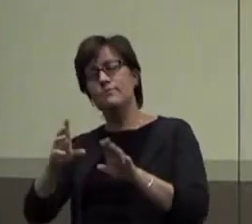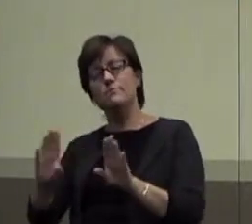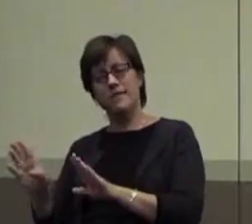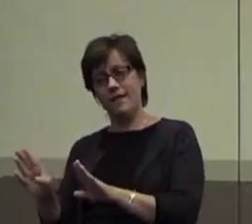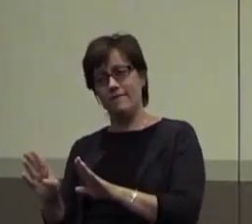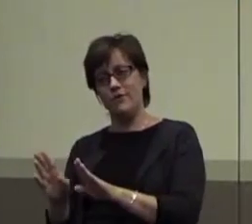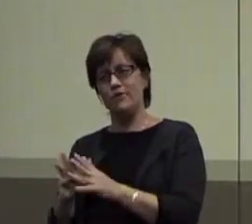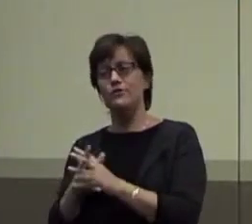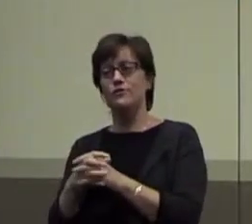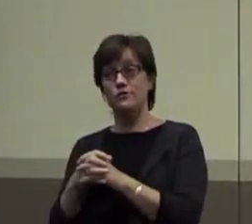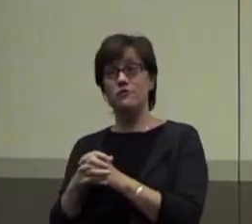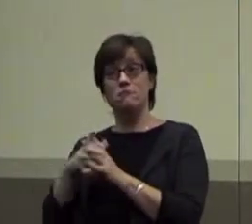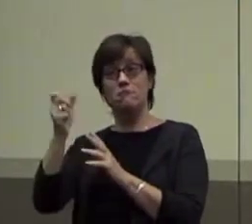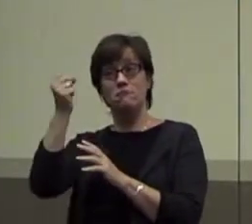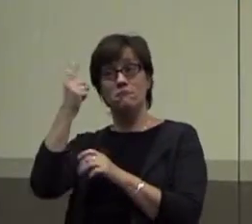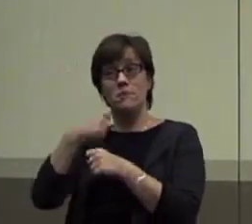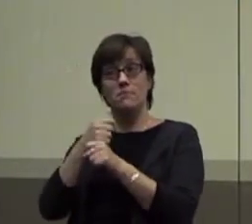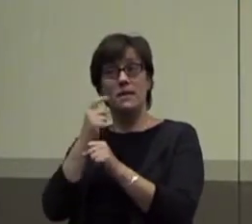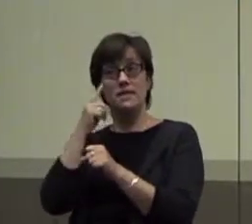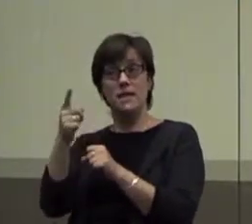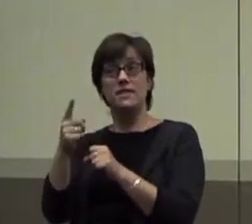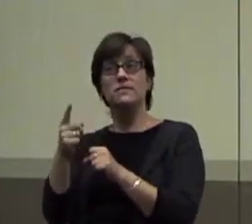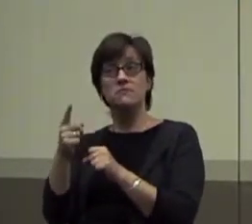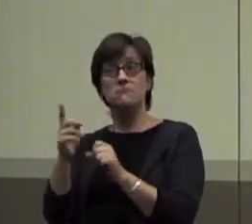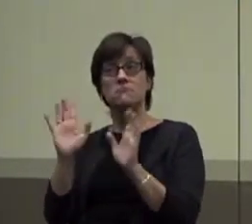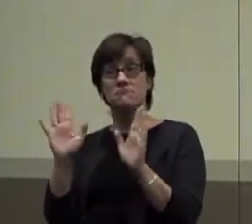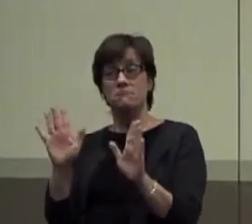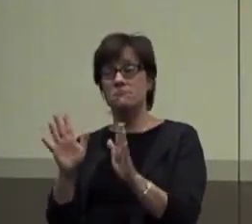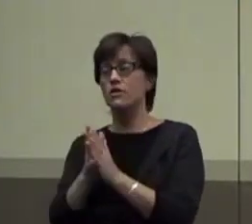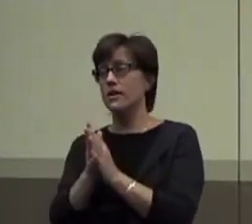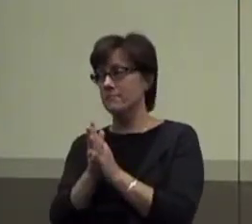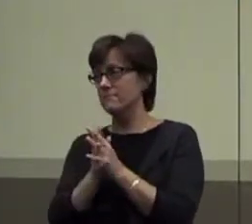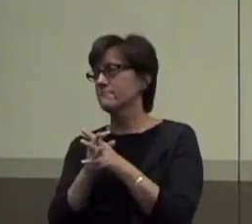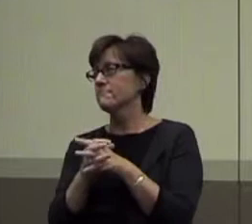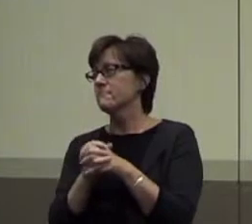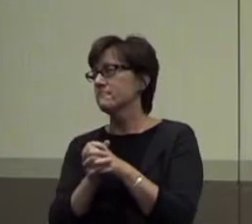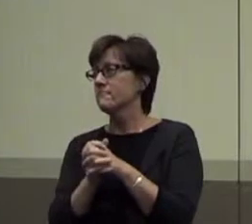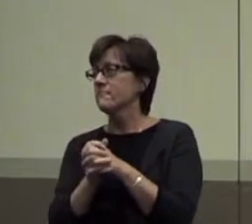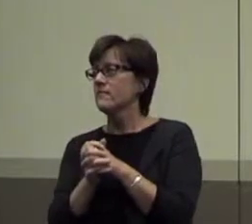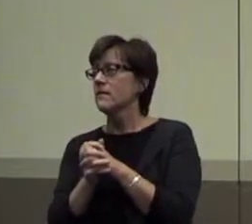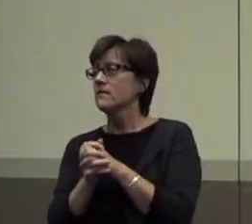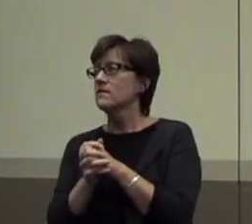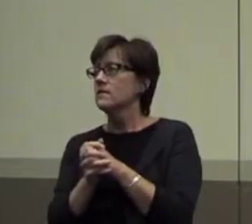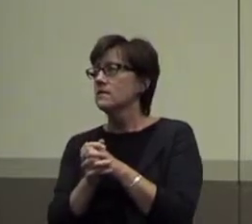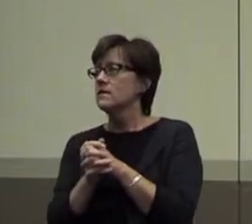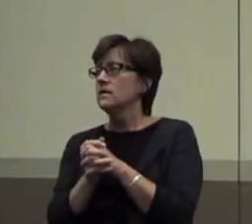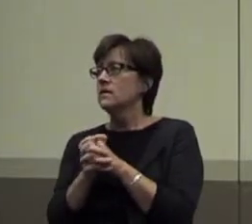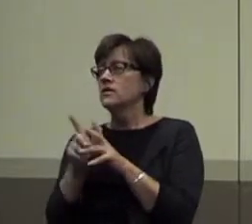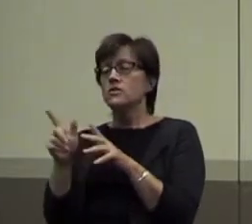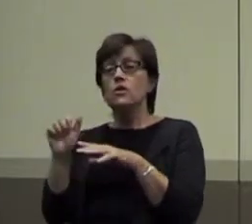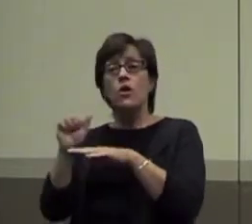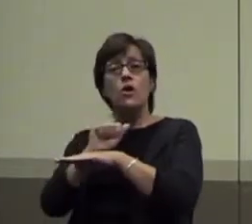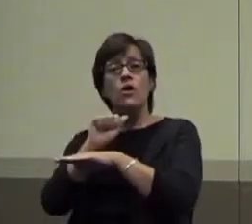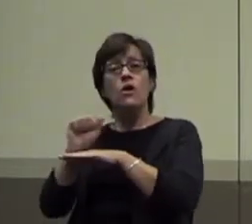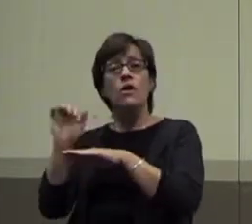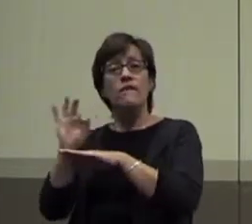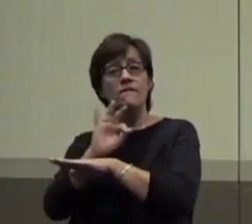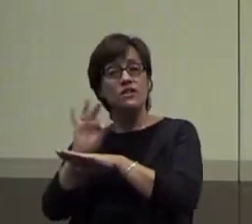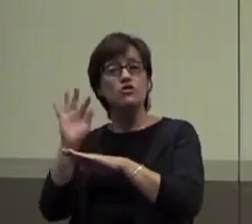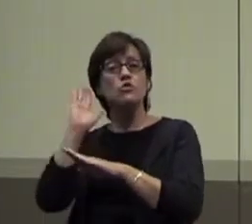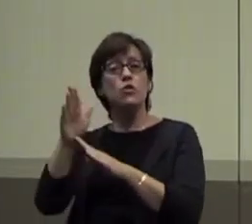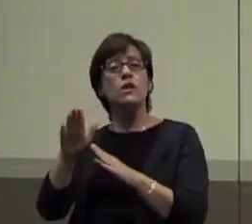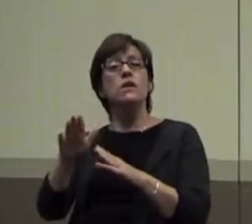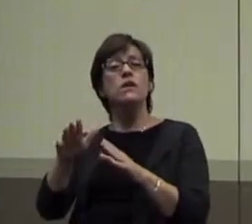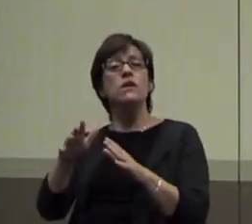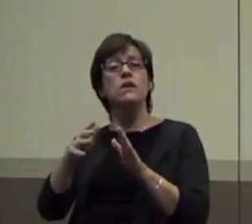behavior. Make sense? Okay. So the function is then going to guide the way that we